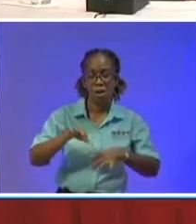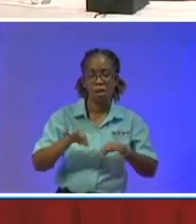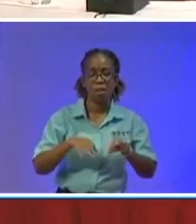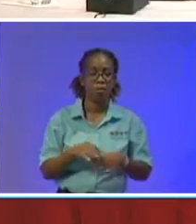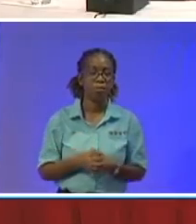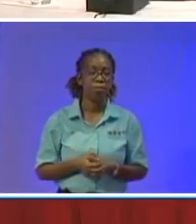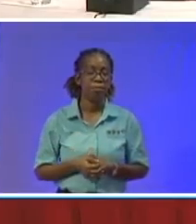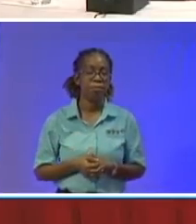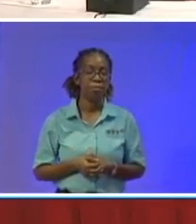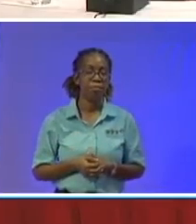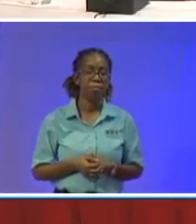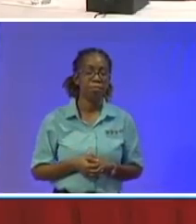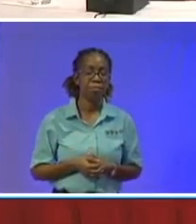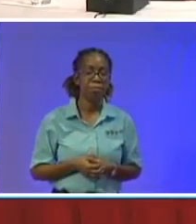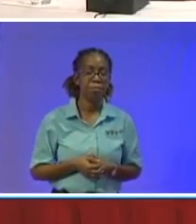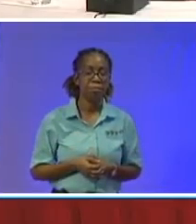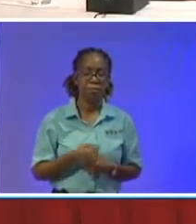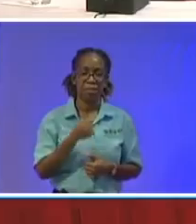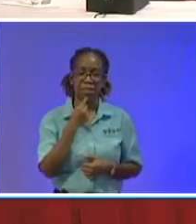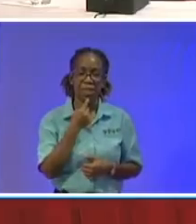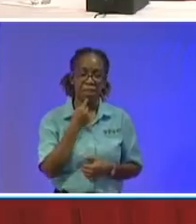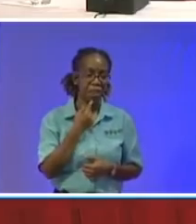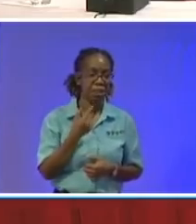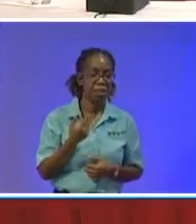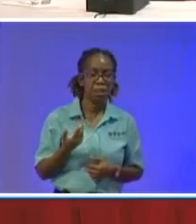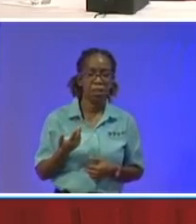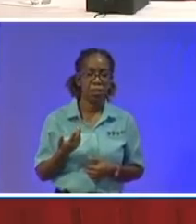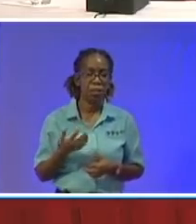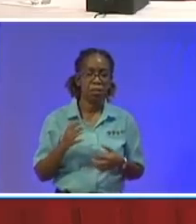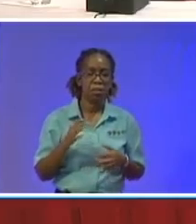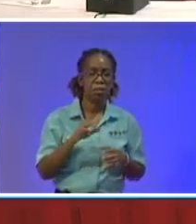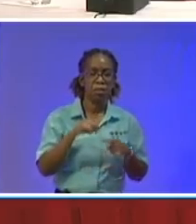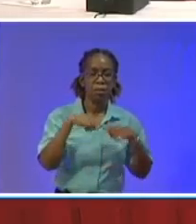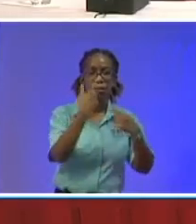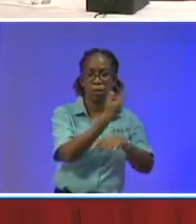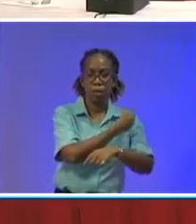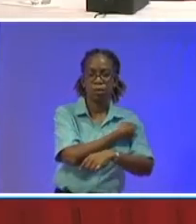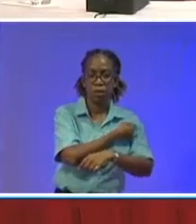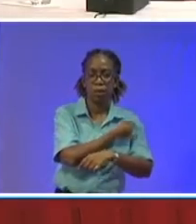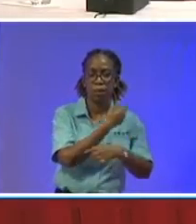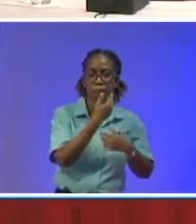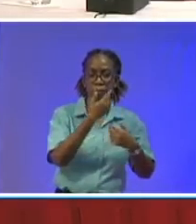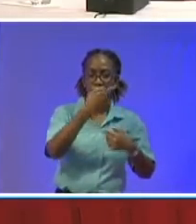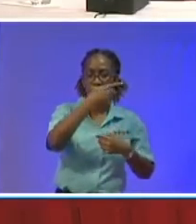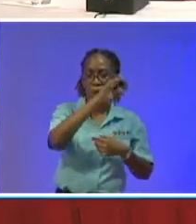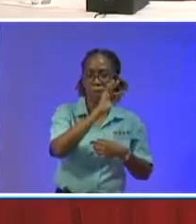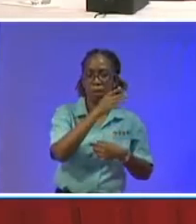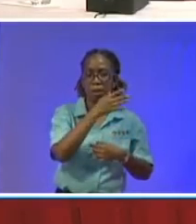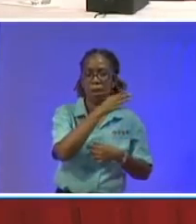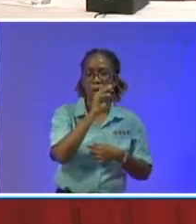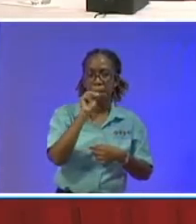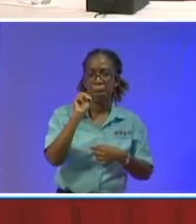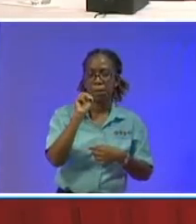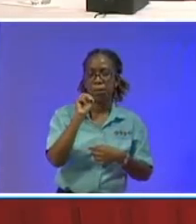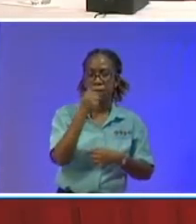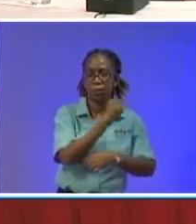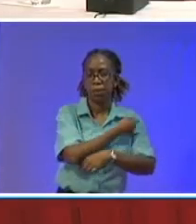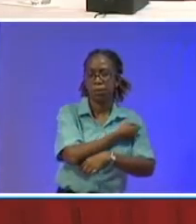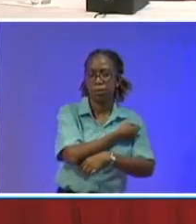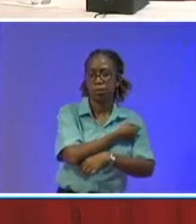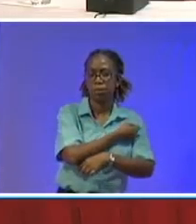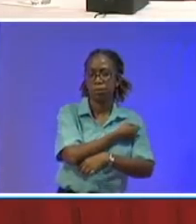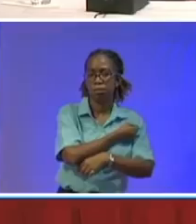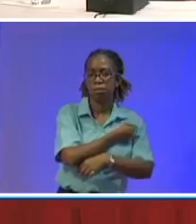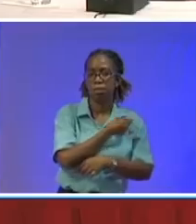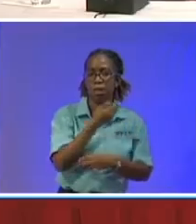and Moderna, which is not recognized here, or so they're being told. And she would like to know if she takes